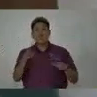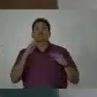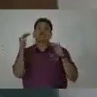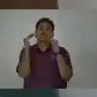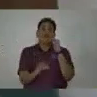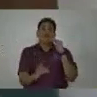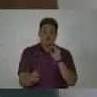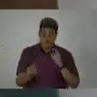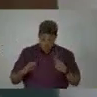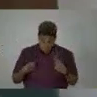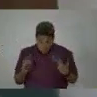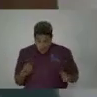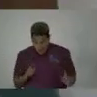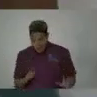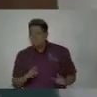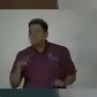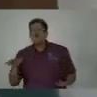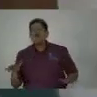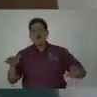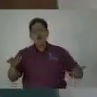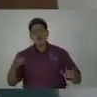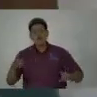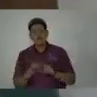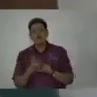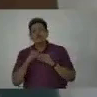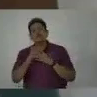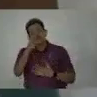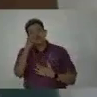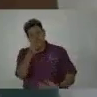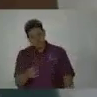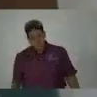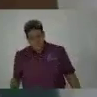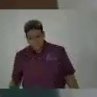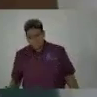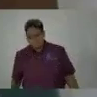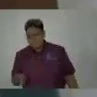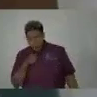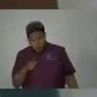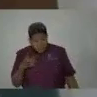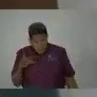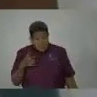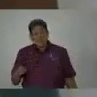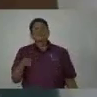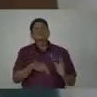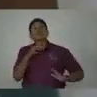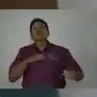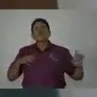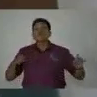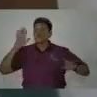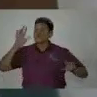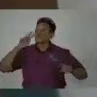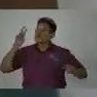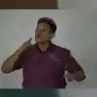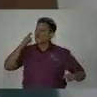fairly towards me? Did they act, Madam Speaker, in your interest? Do you feel that the Integrity Commission will treat